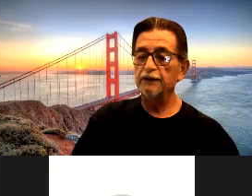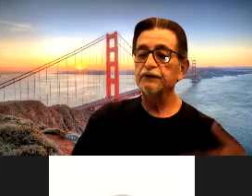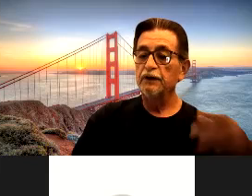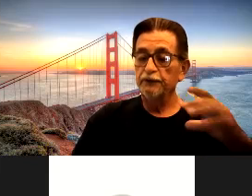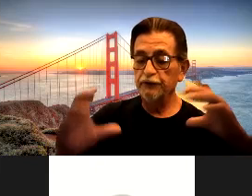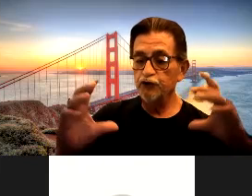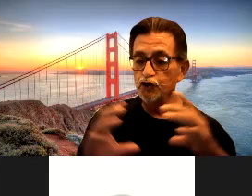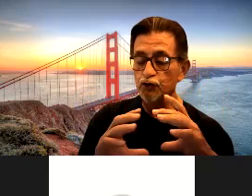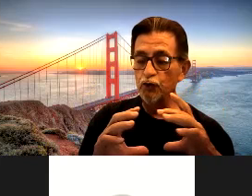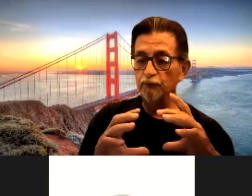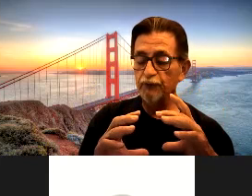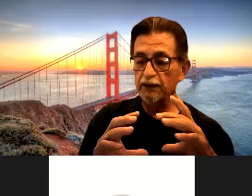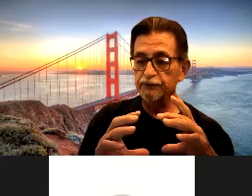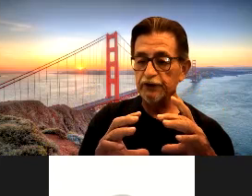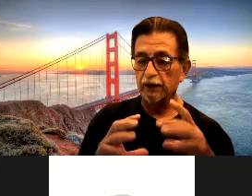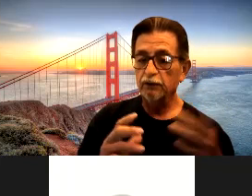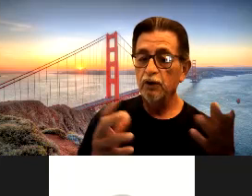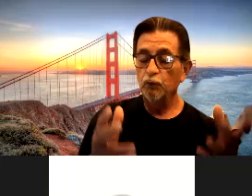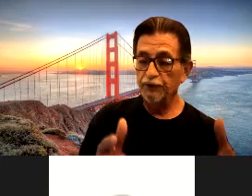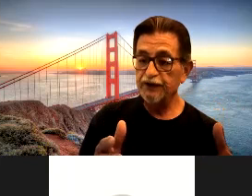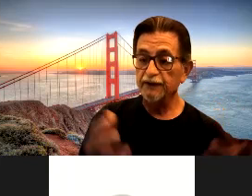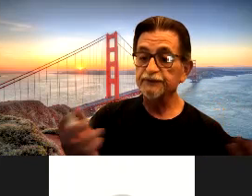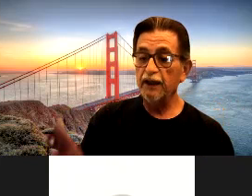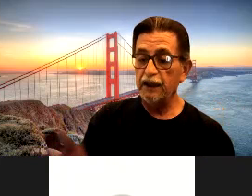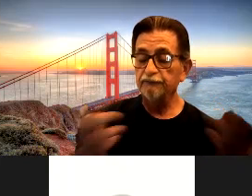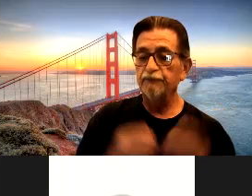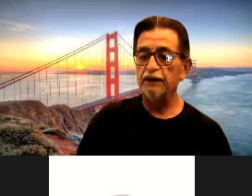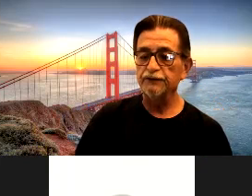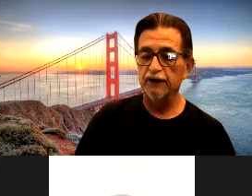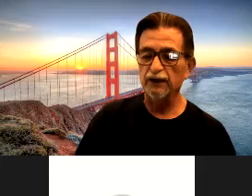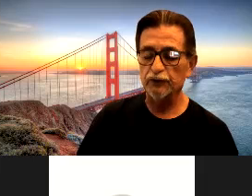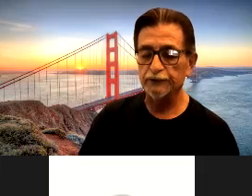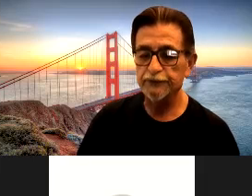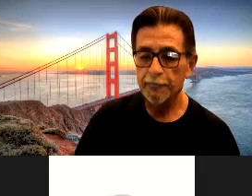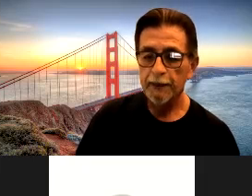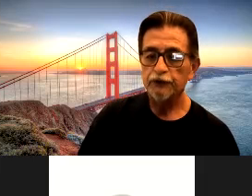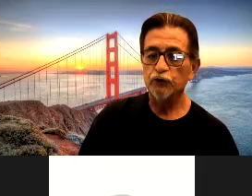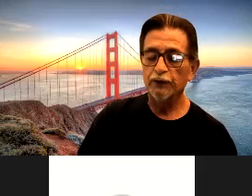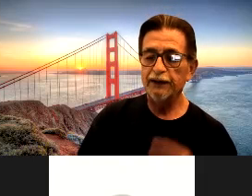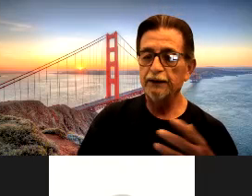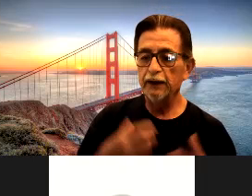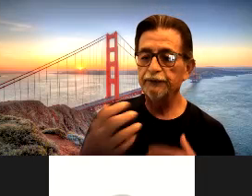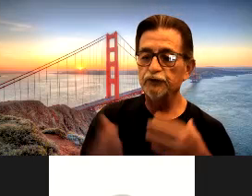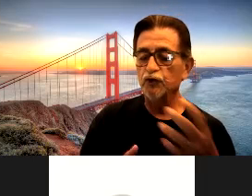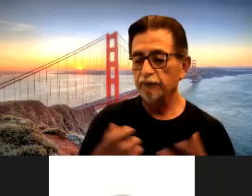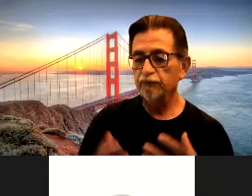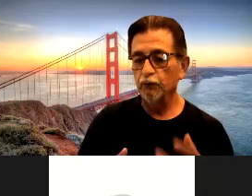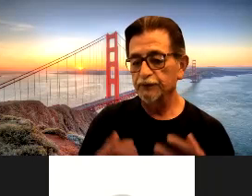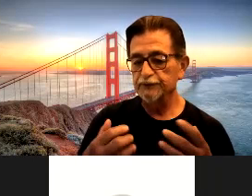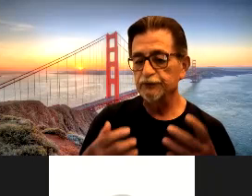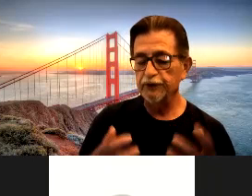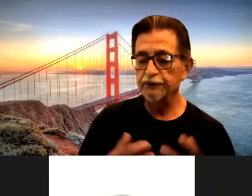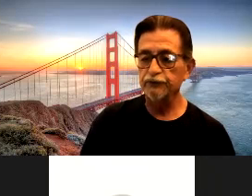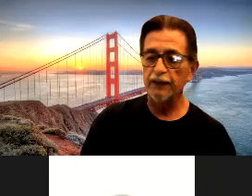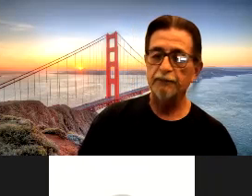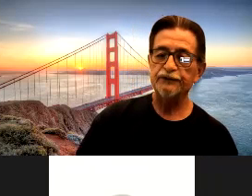now has the new valence shell, which has 8 valence electrons. So again, the driving